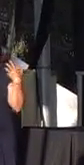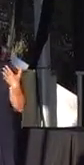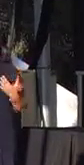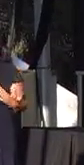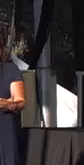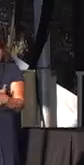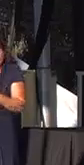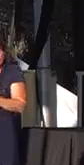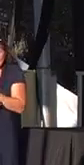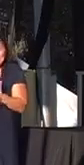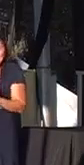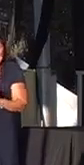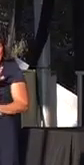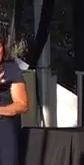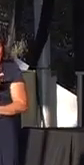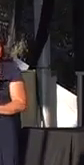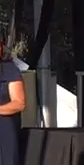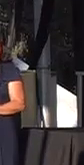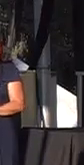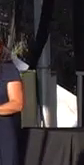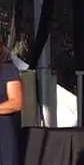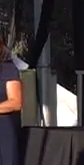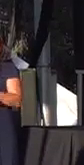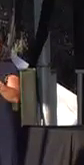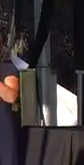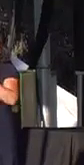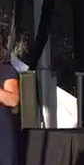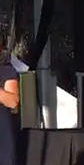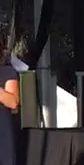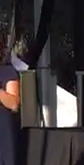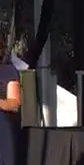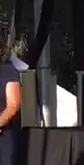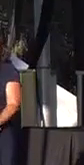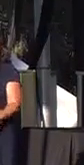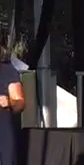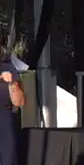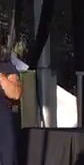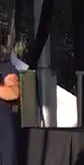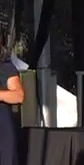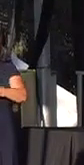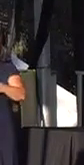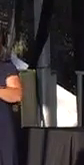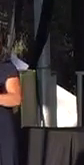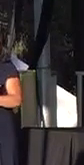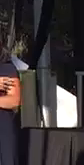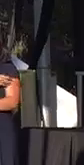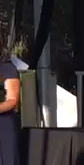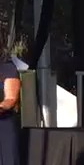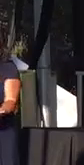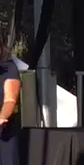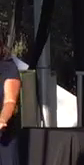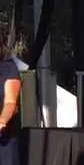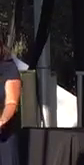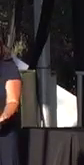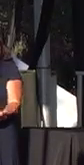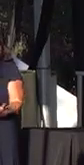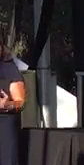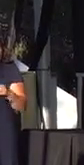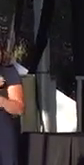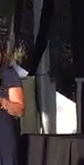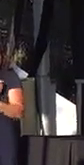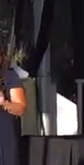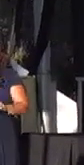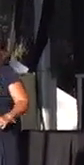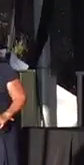was in that time that the LGBT community found a fight and learned some of the fight from the civil